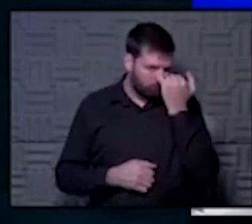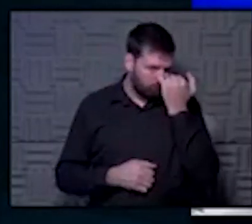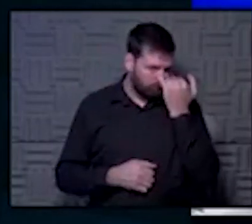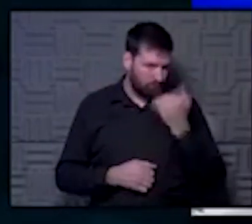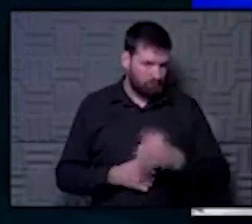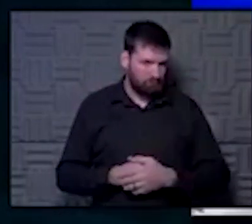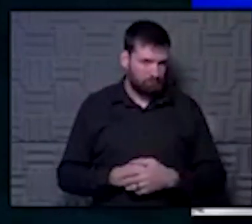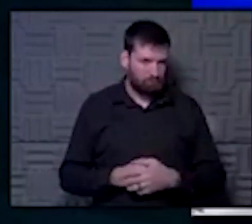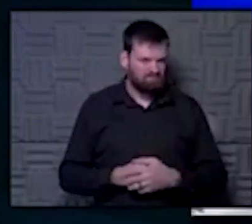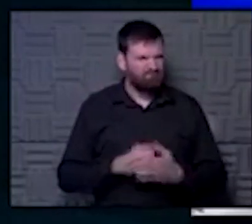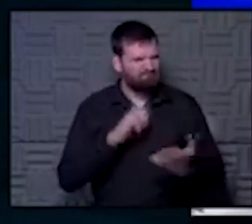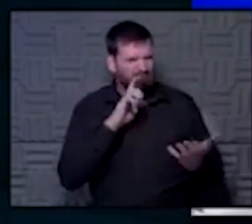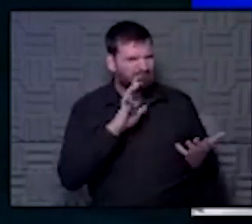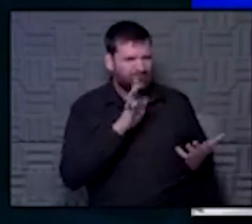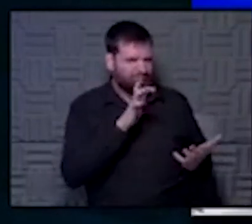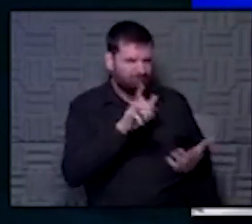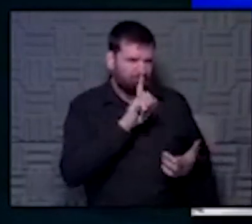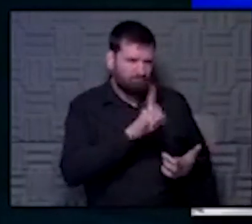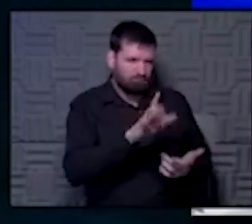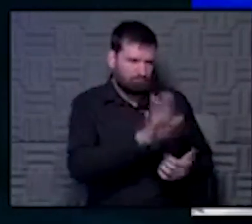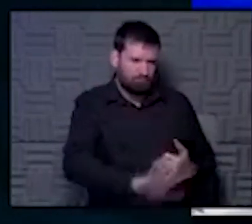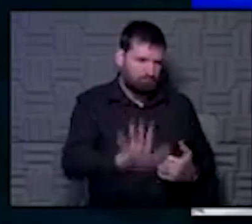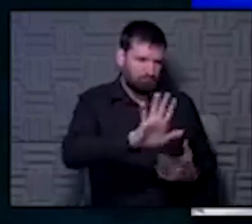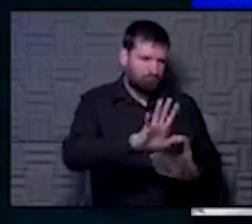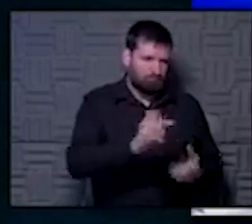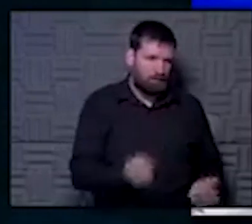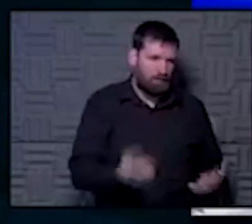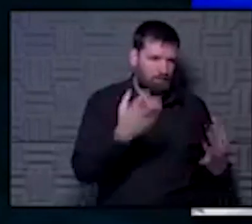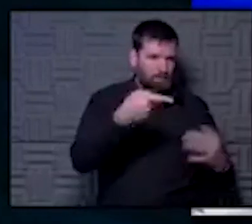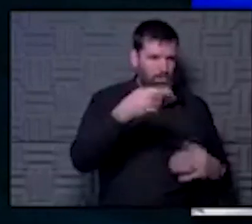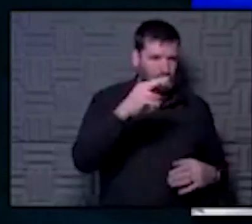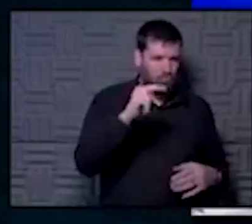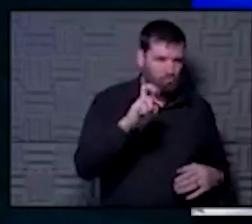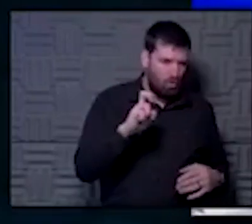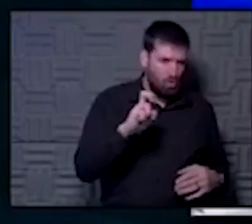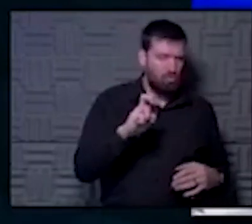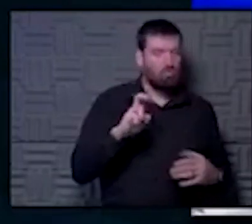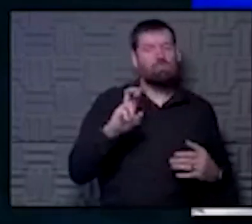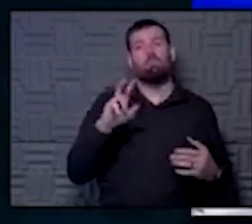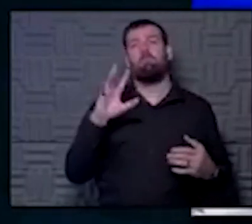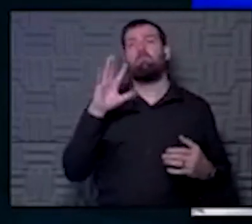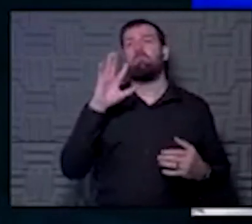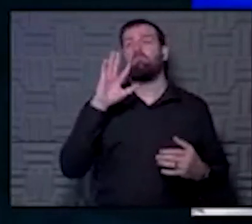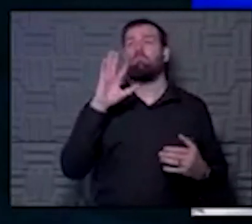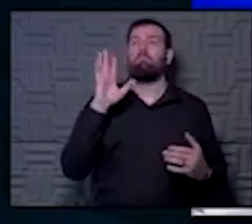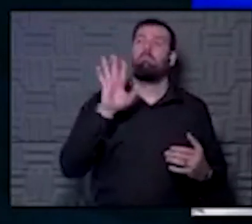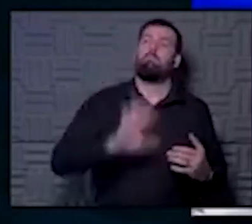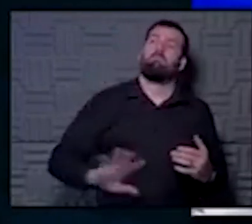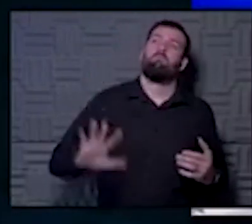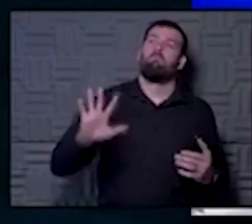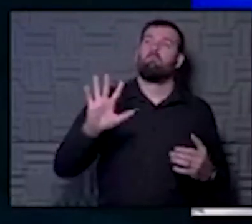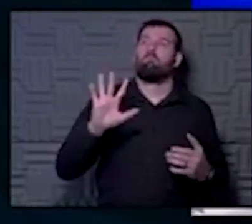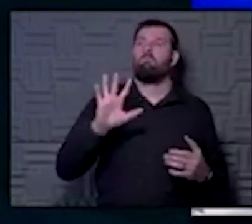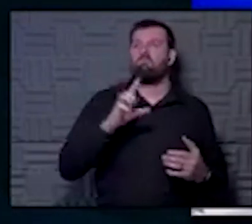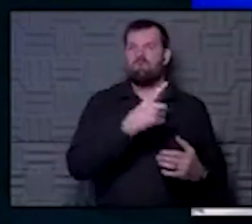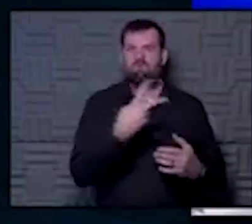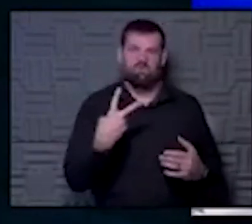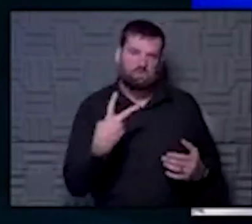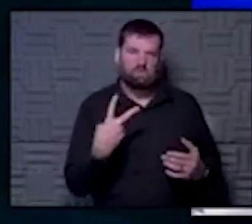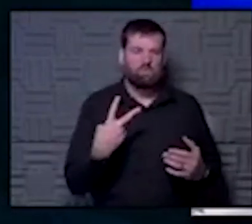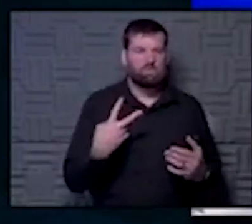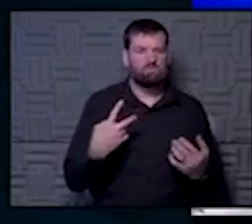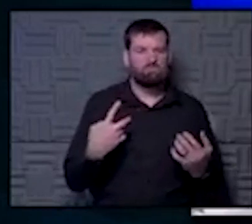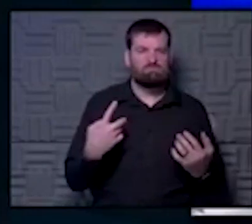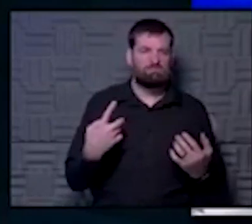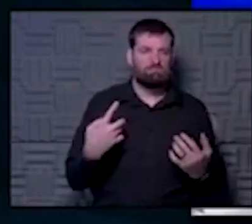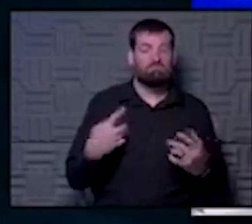I don't know really exactly how many patients they're proning. Probably I would say maybe 1-2 patients, but we have a